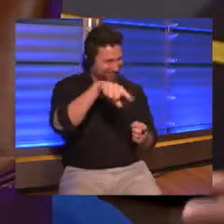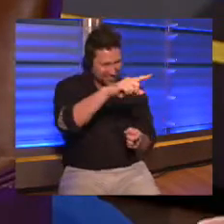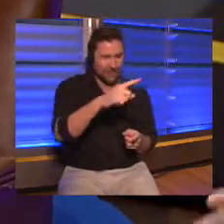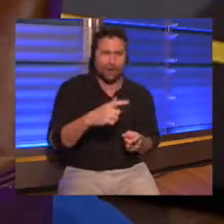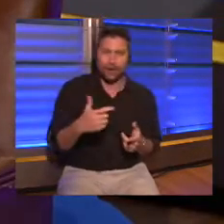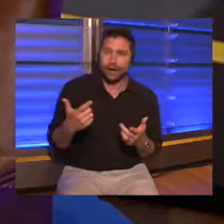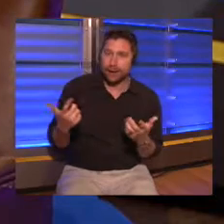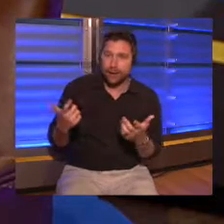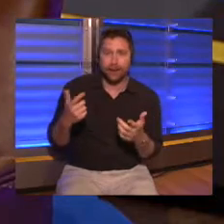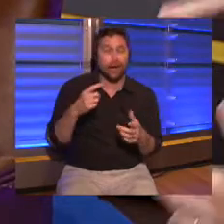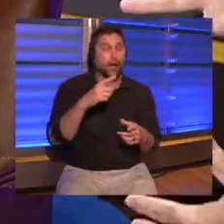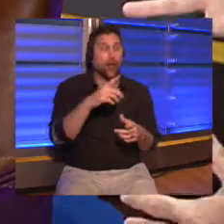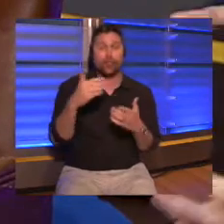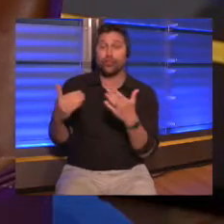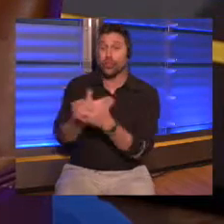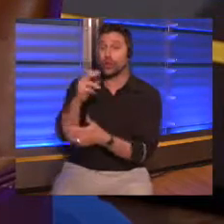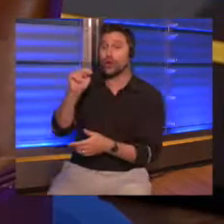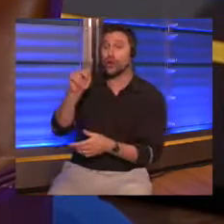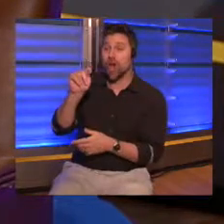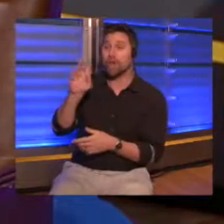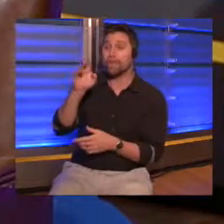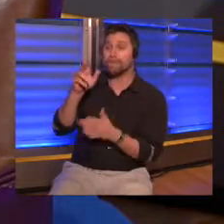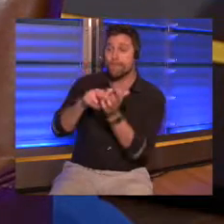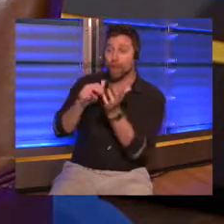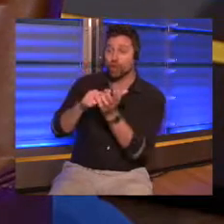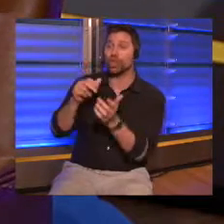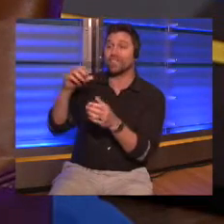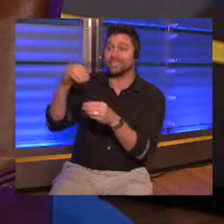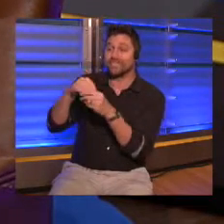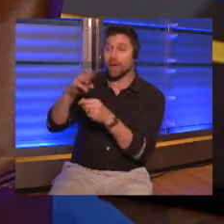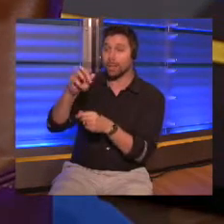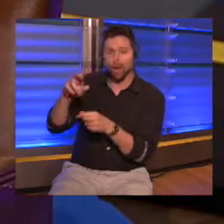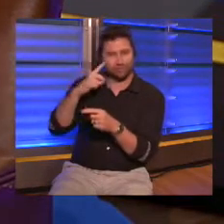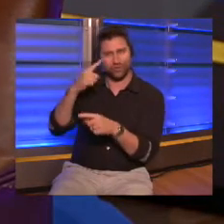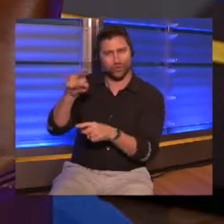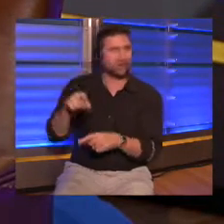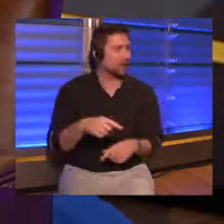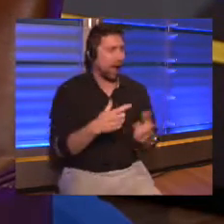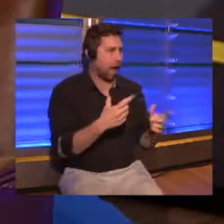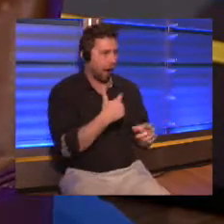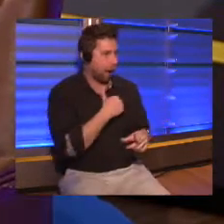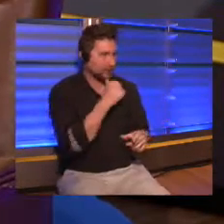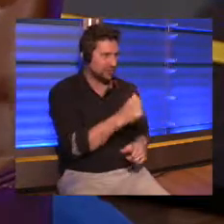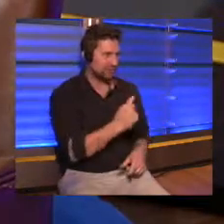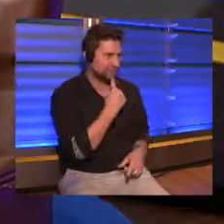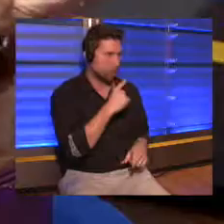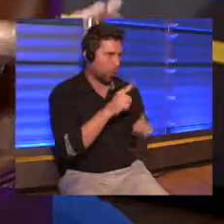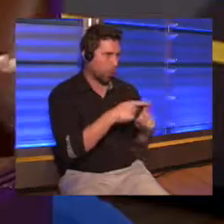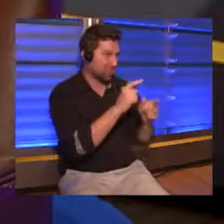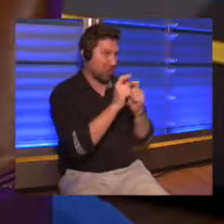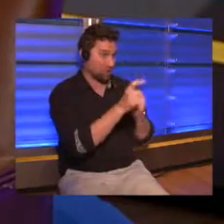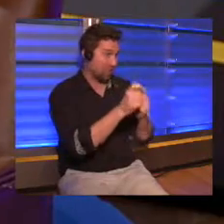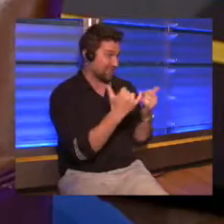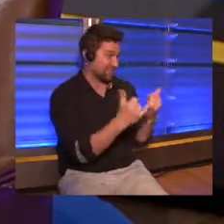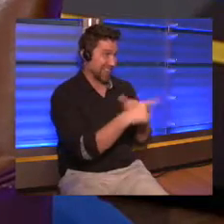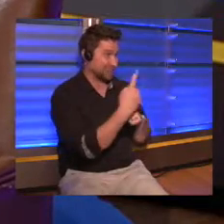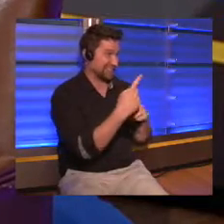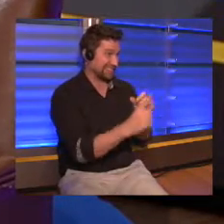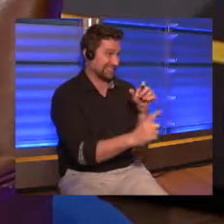The new nut butter filled bar is for you. Yeah, I was not disappointed when the run was canceled today. Yeah. I was not showing up anyway,